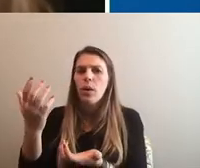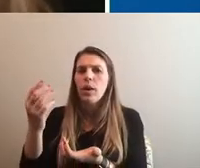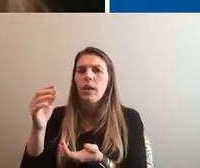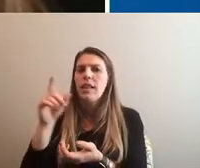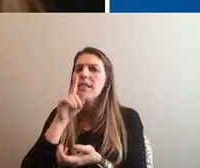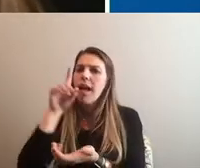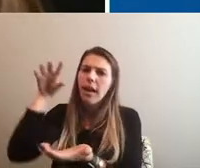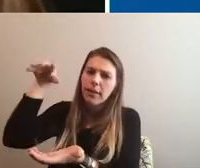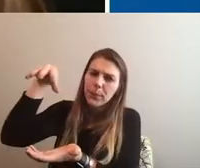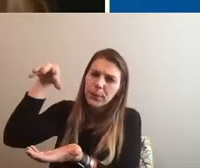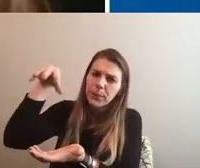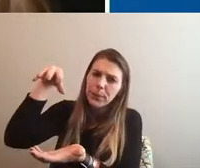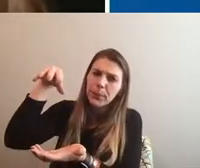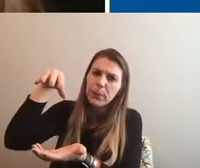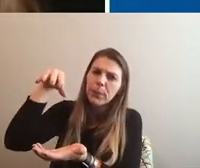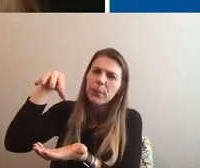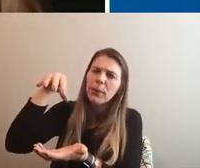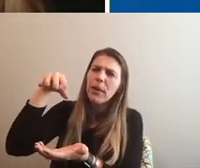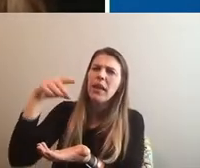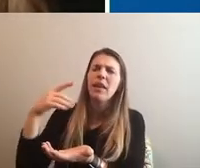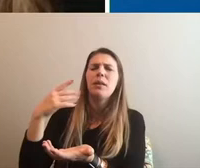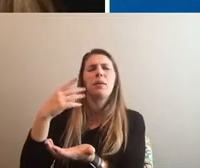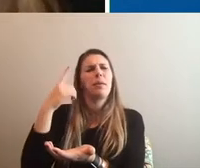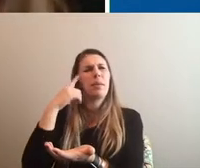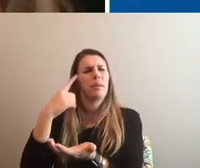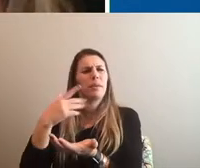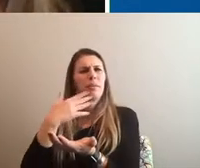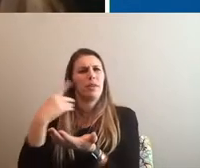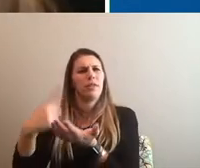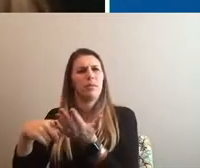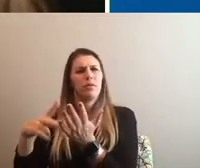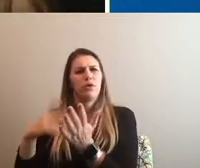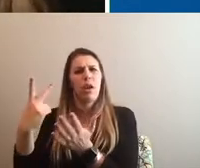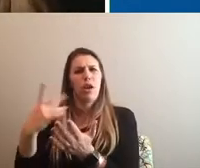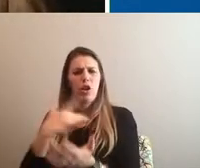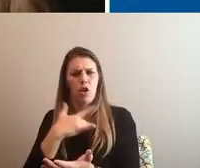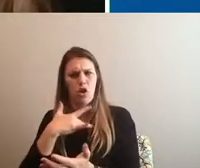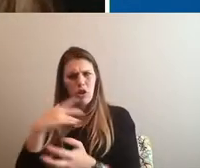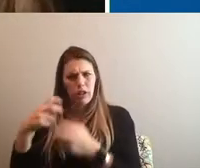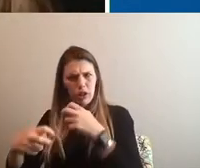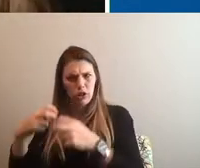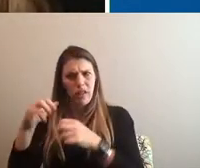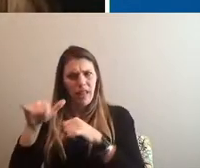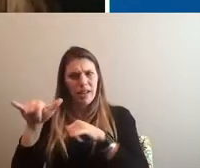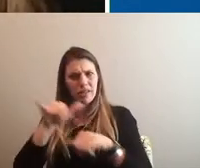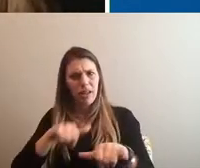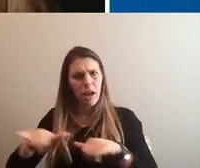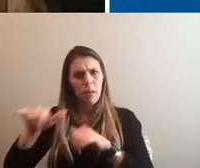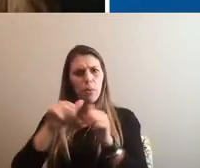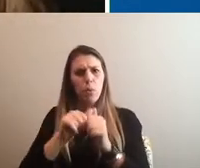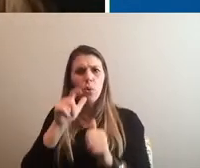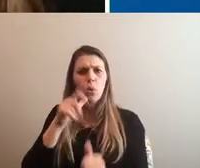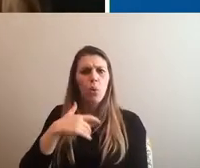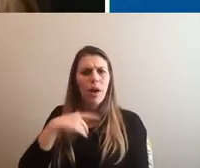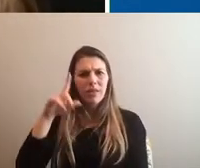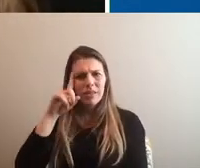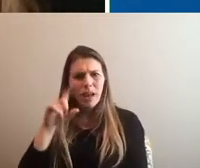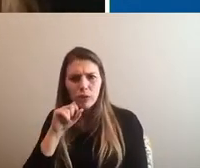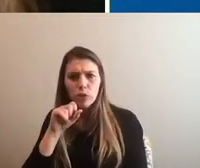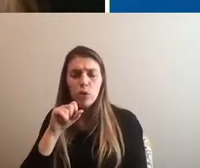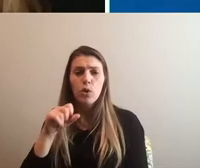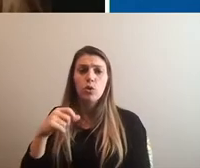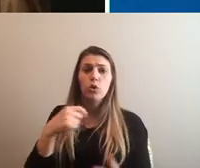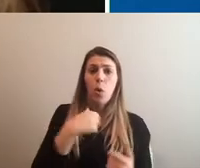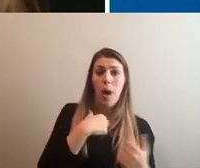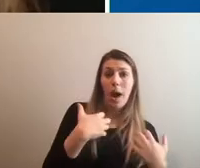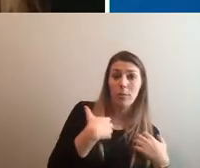And they thought, well, we better check because she might have heart problems. That's common with children with Down syndrome. So while I was